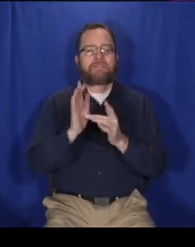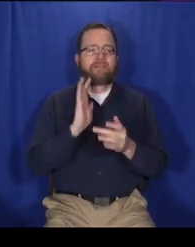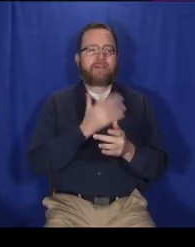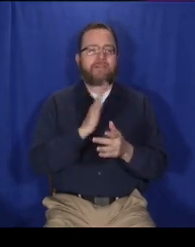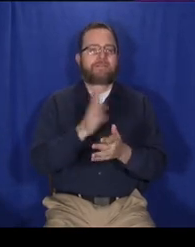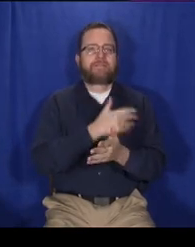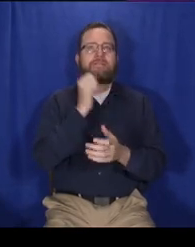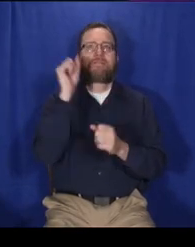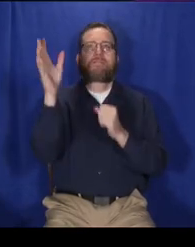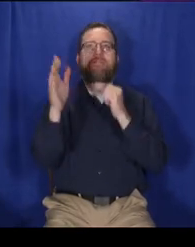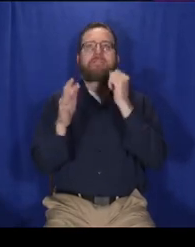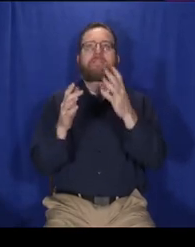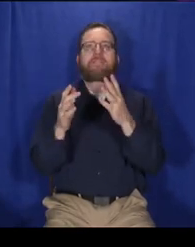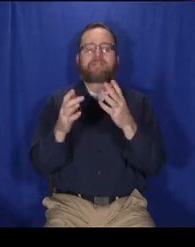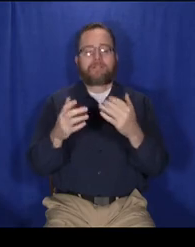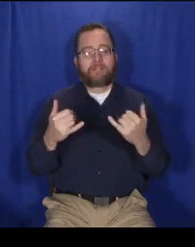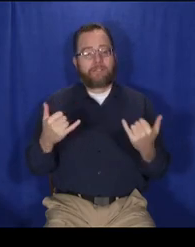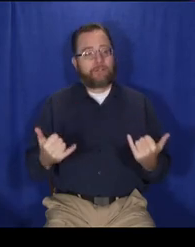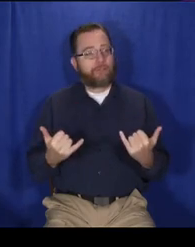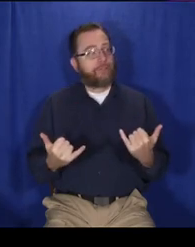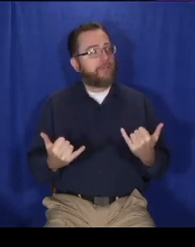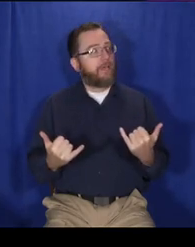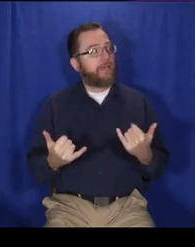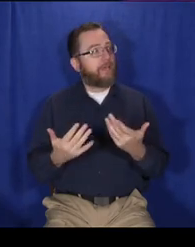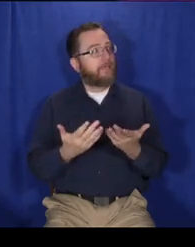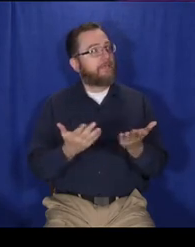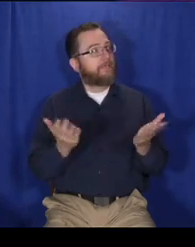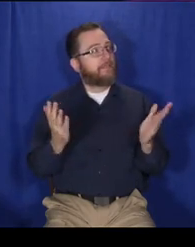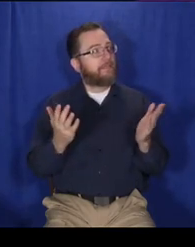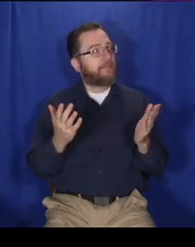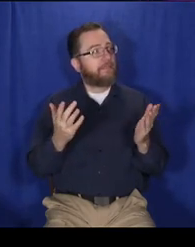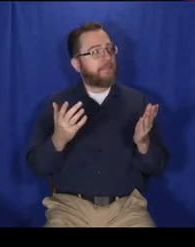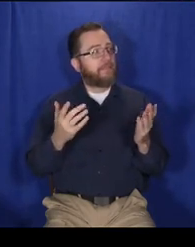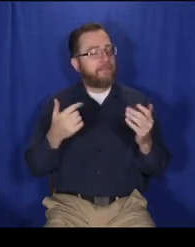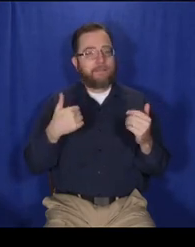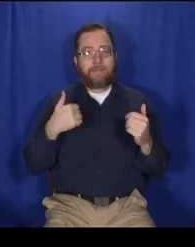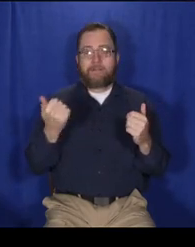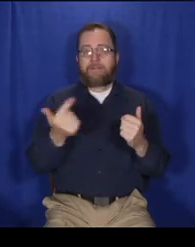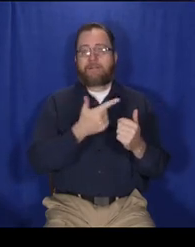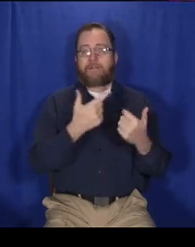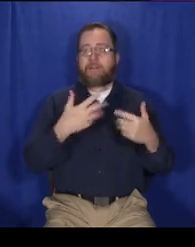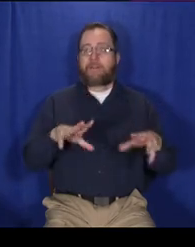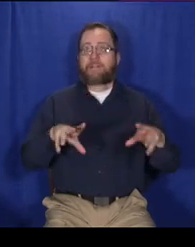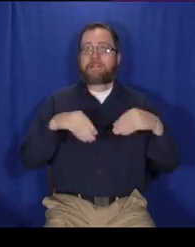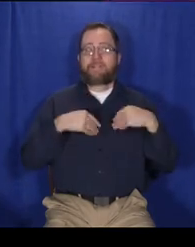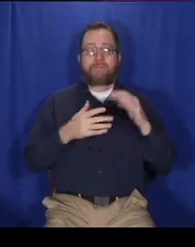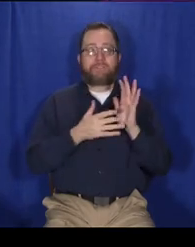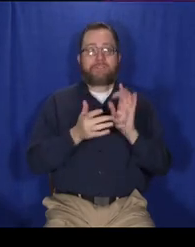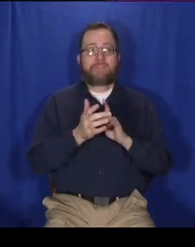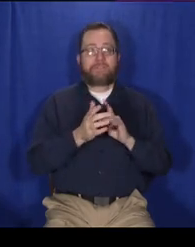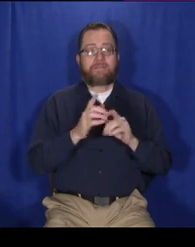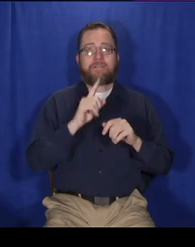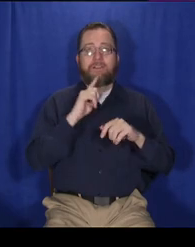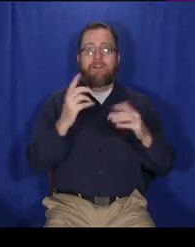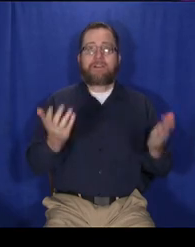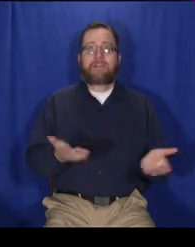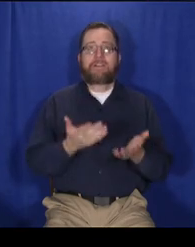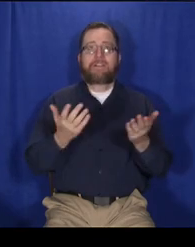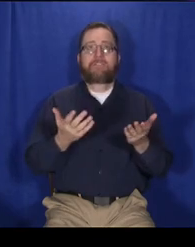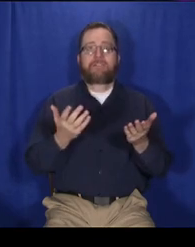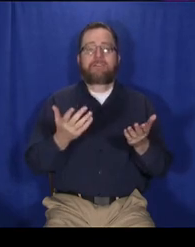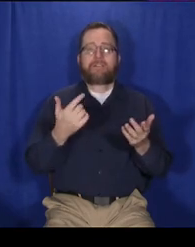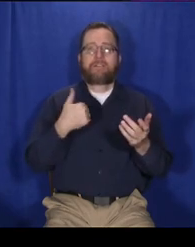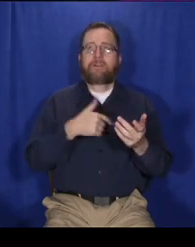those of us who have turned from sin and put our trust in Jesus are born again to a living hope that's undefiled and